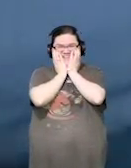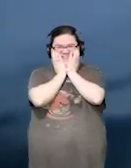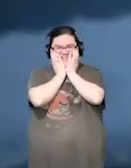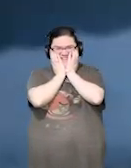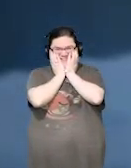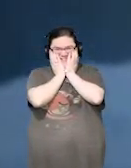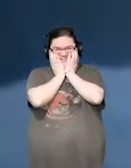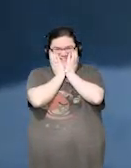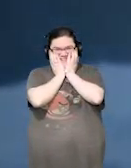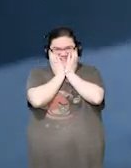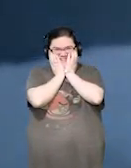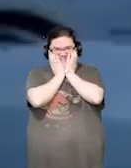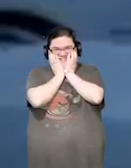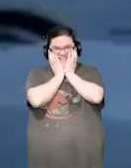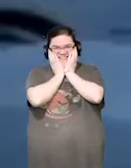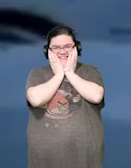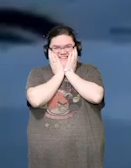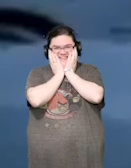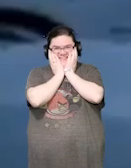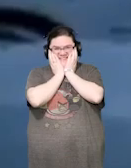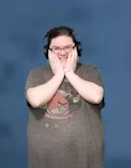car.